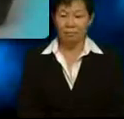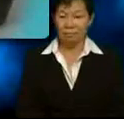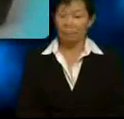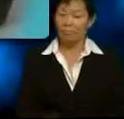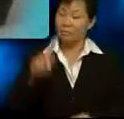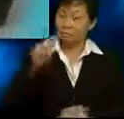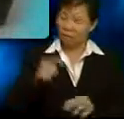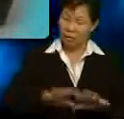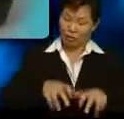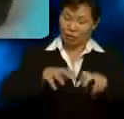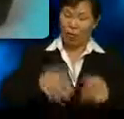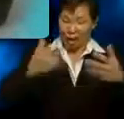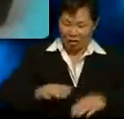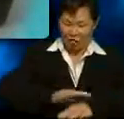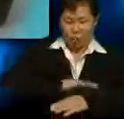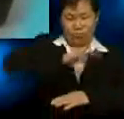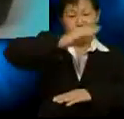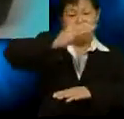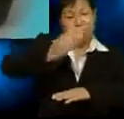The dough has risen.